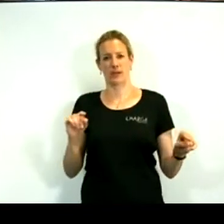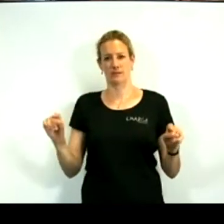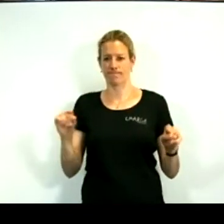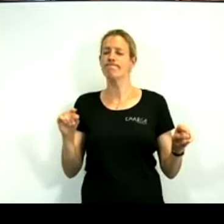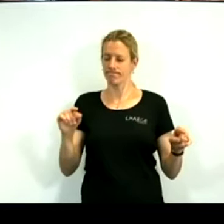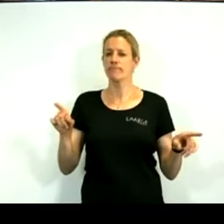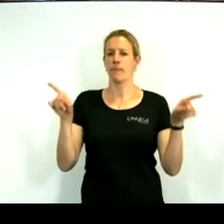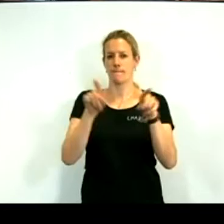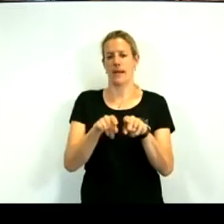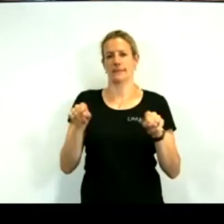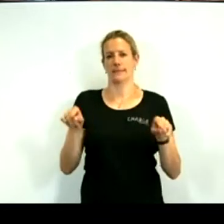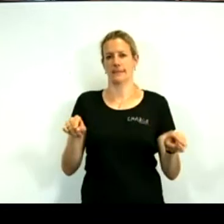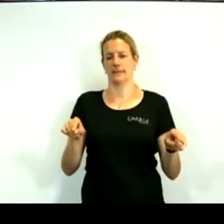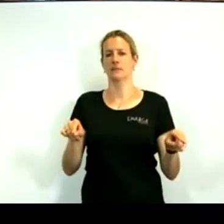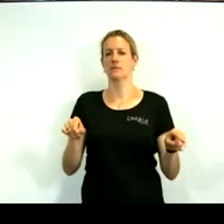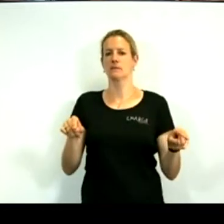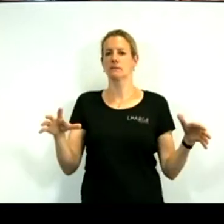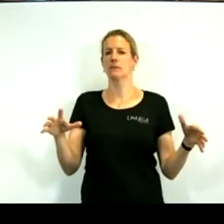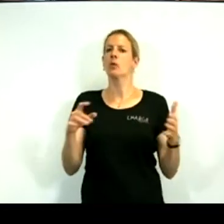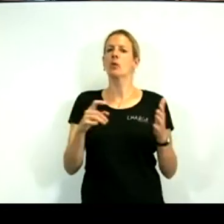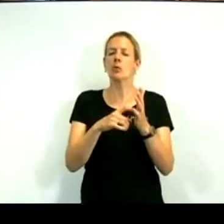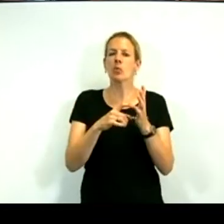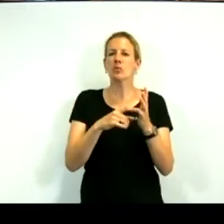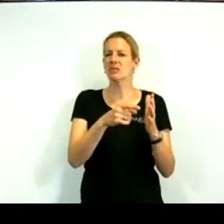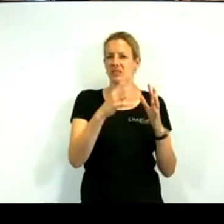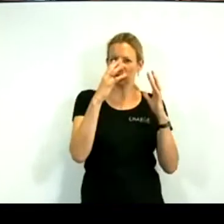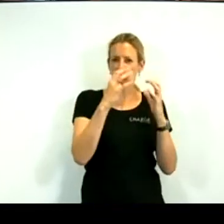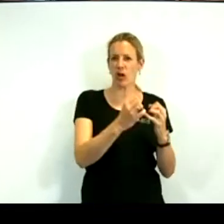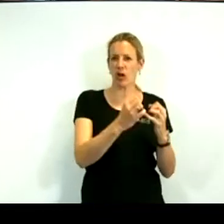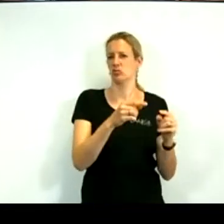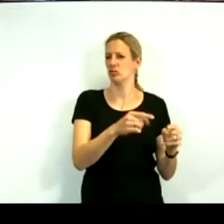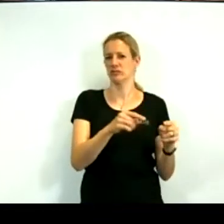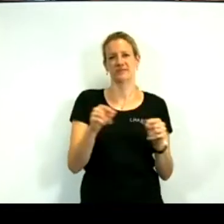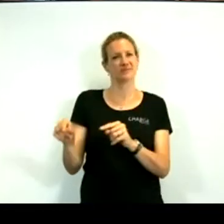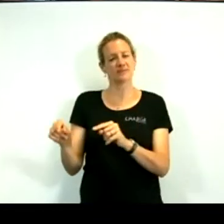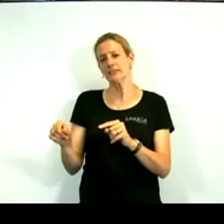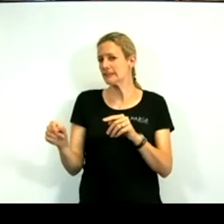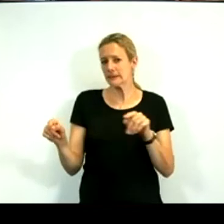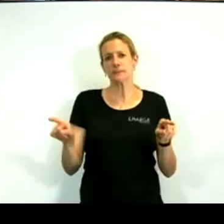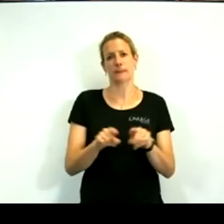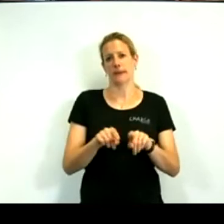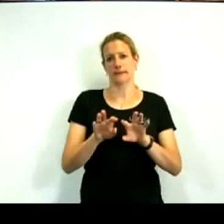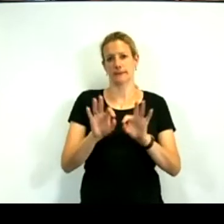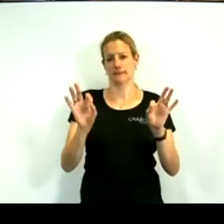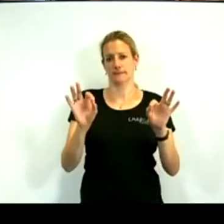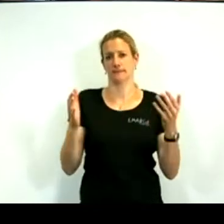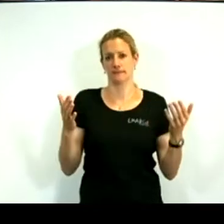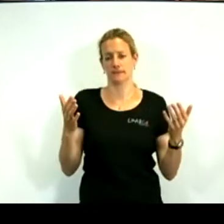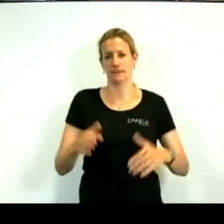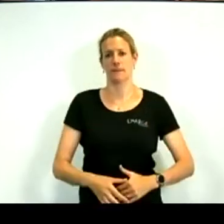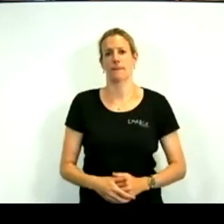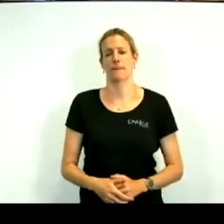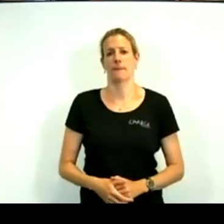together with CHARGE in the best, most effective way. And of course, I would say that because I'm